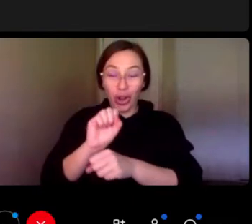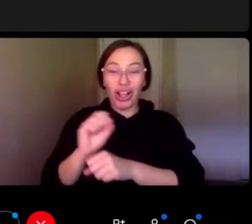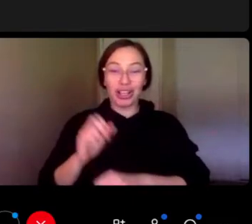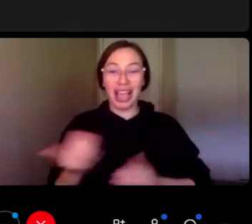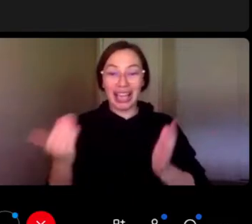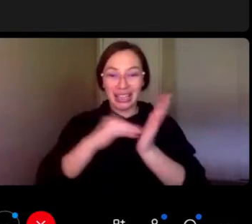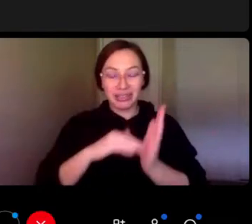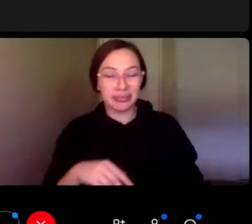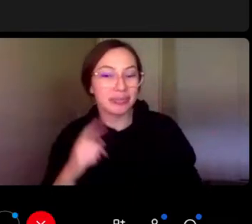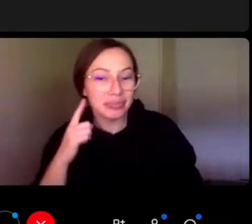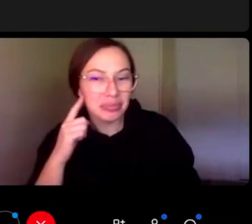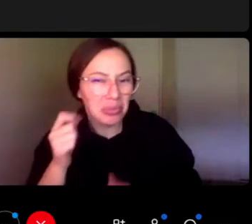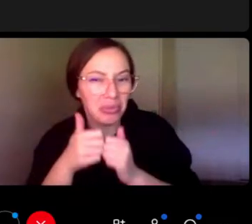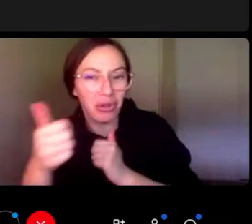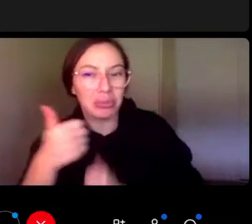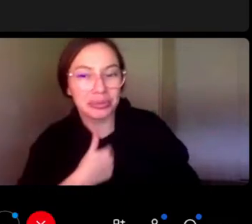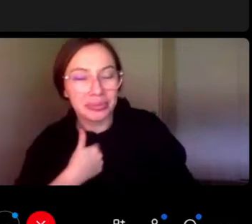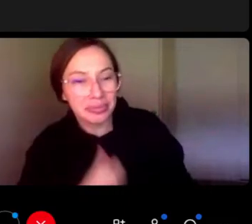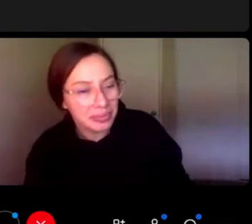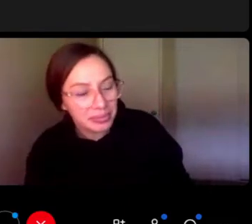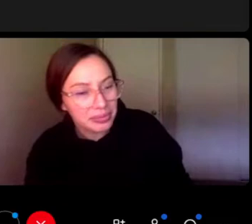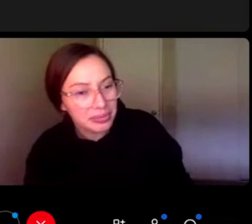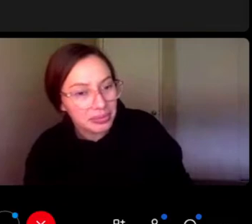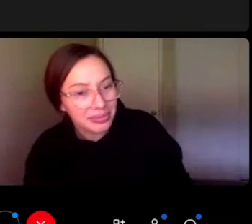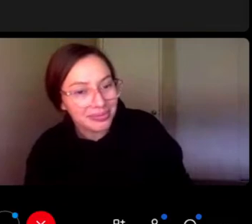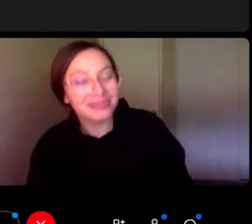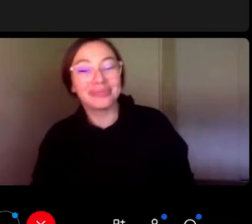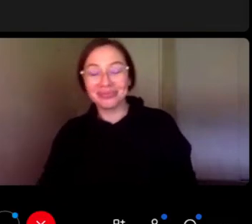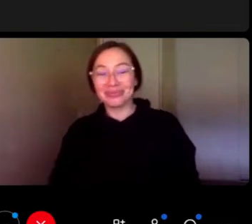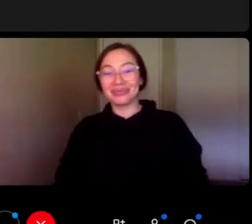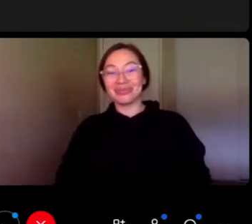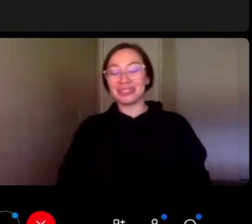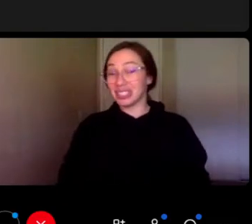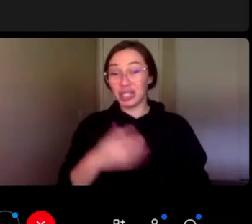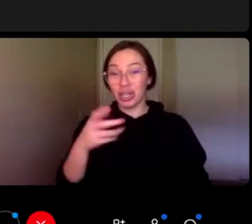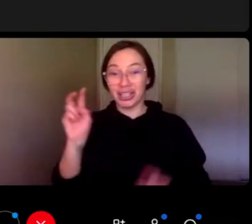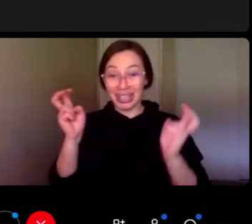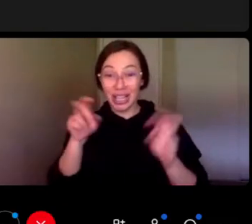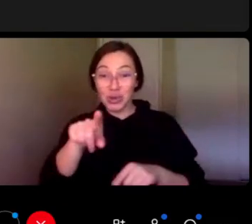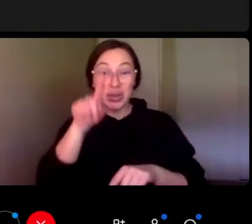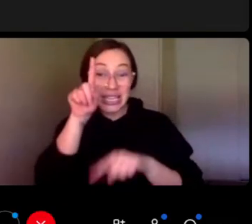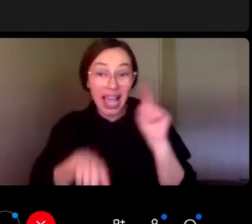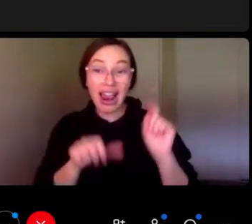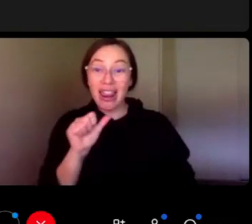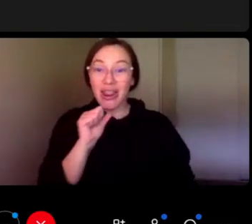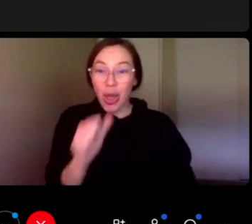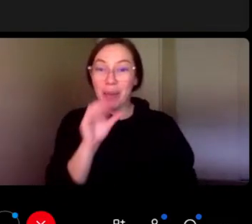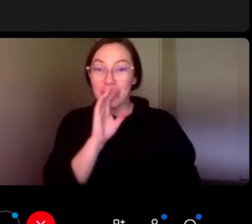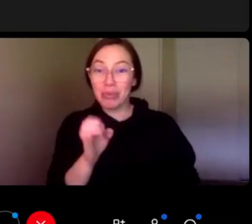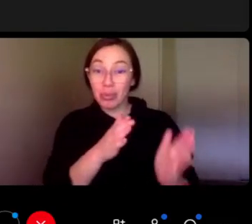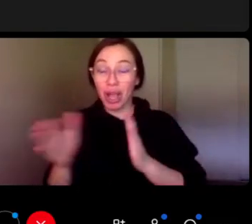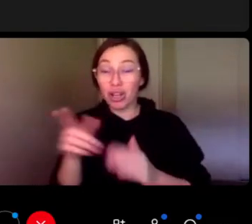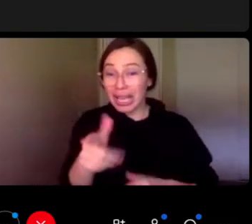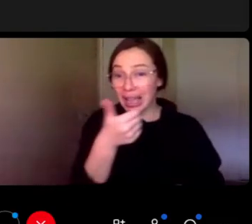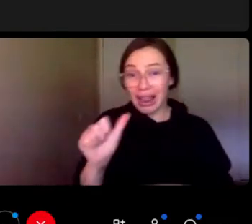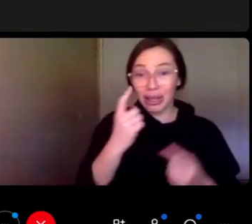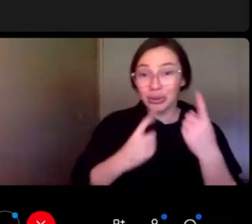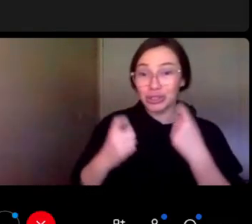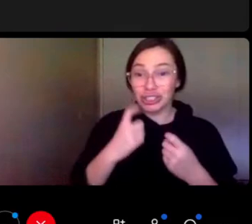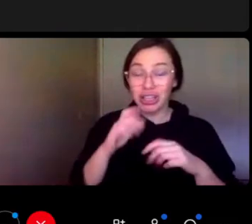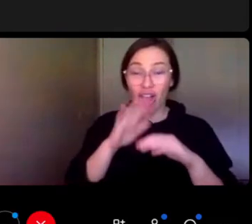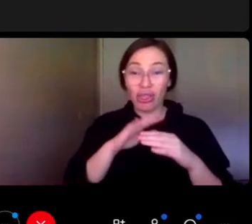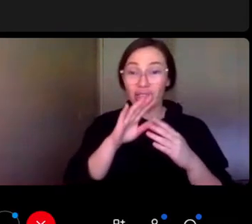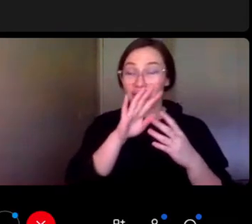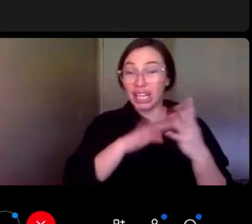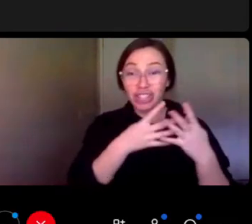we have phone call on the superintendent prior to the meeting. So he's. You can't not be prepared. You have any questions, anything on the